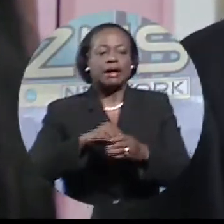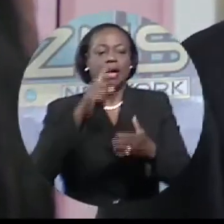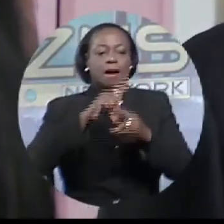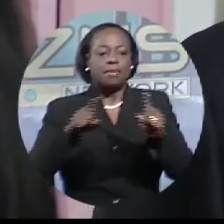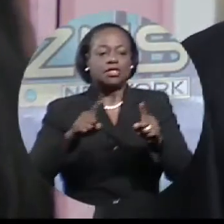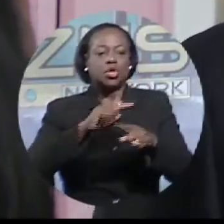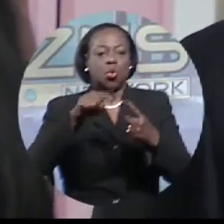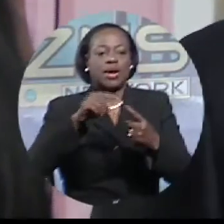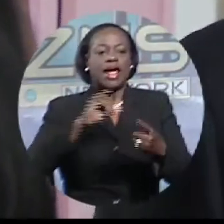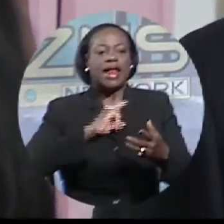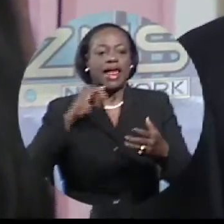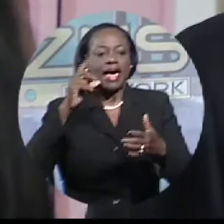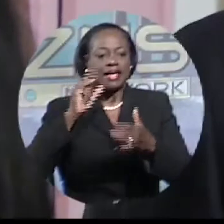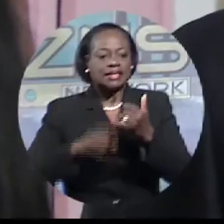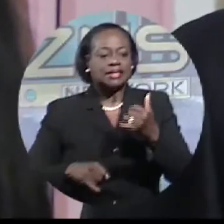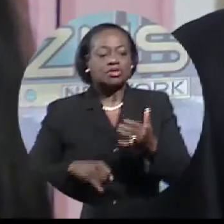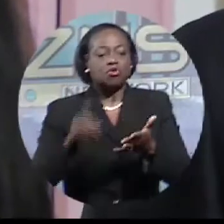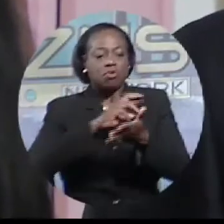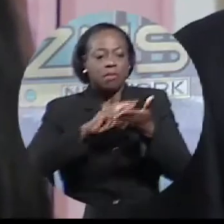when they last reported to me,